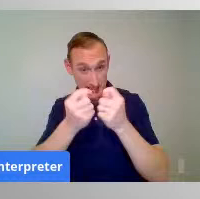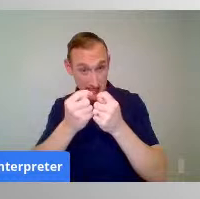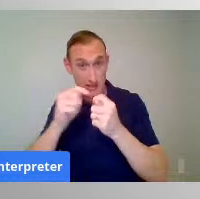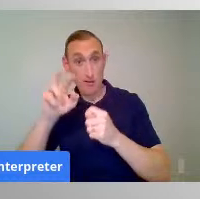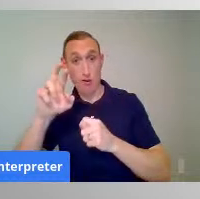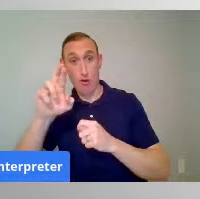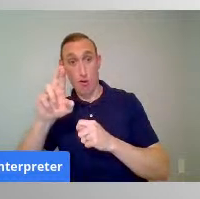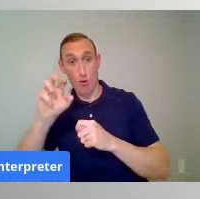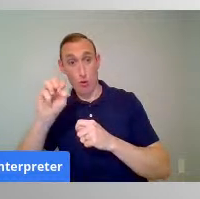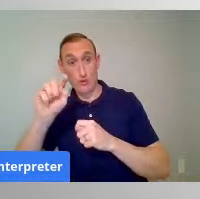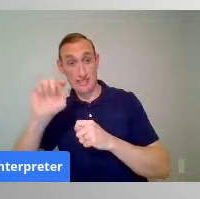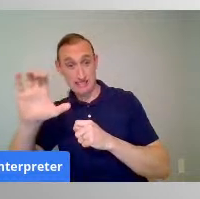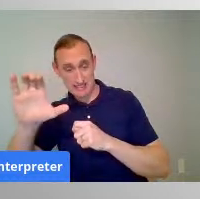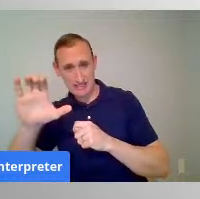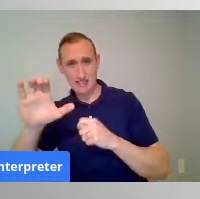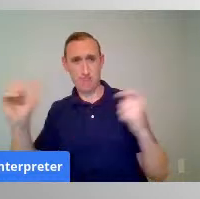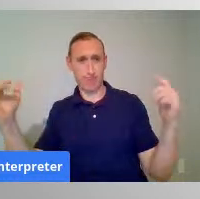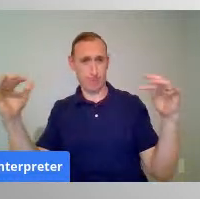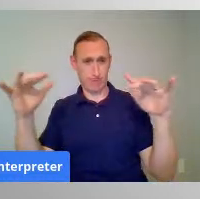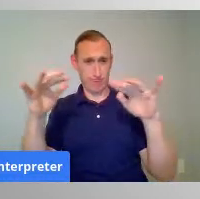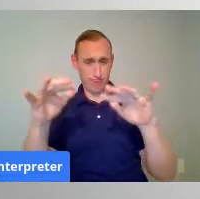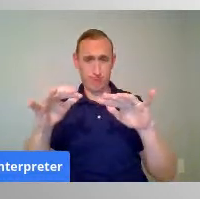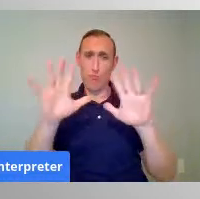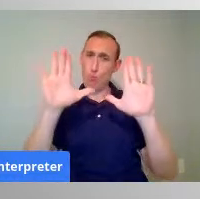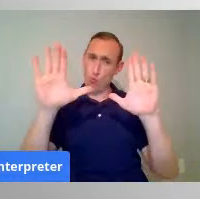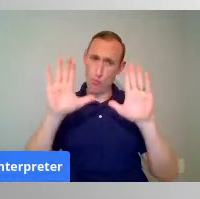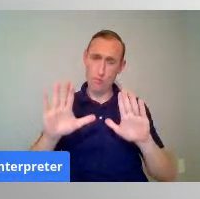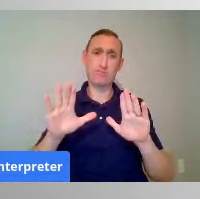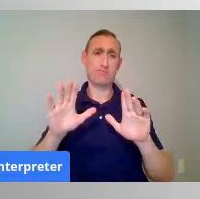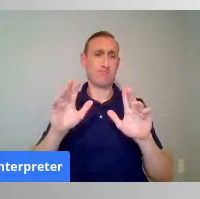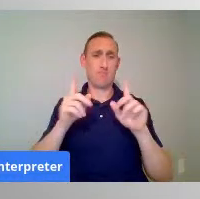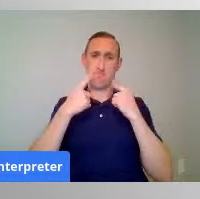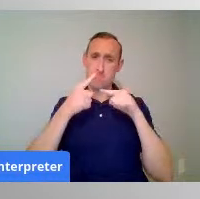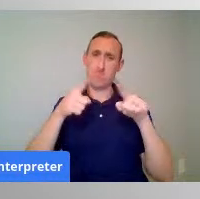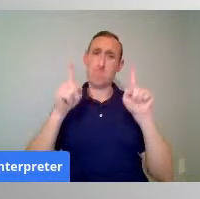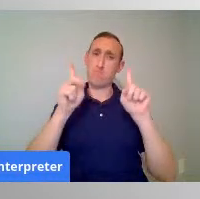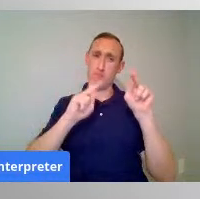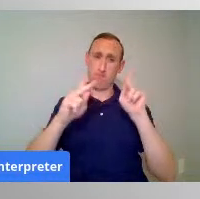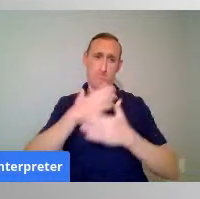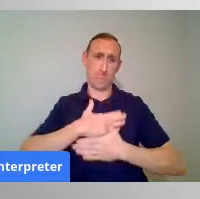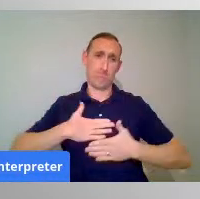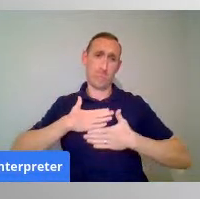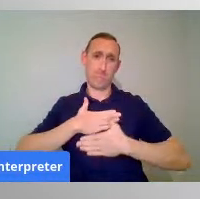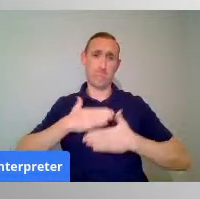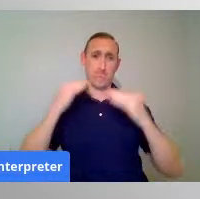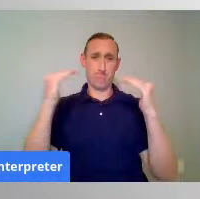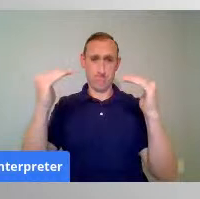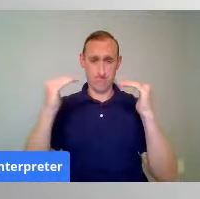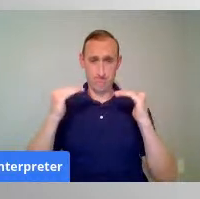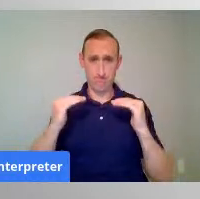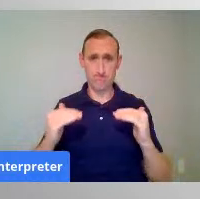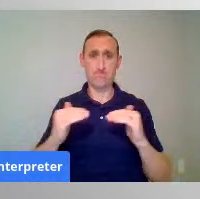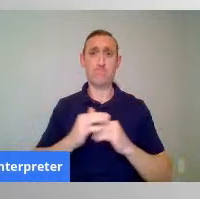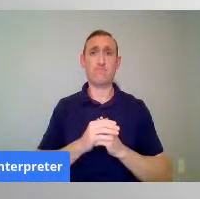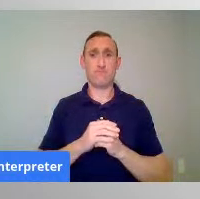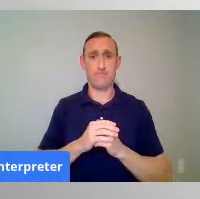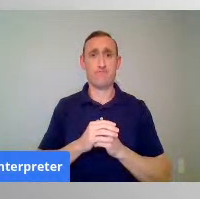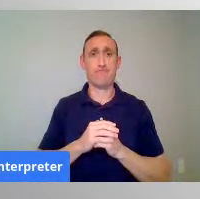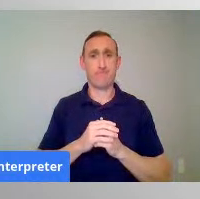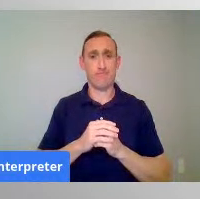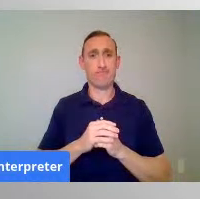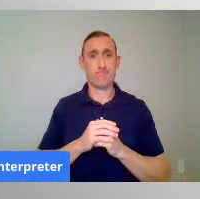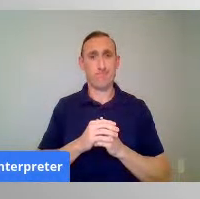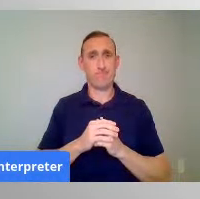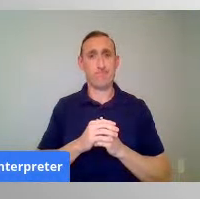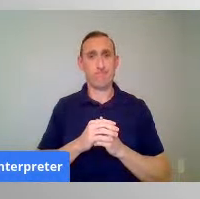our local parade so successful. Okay, next. So let's talk a second about opportunities and